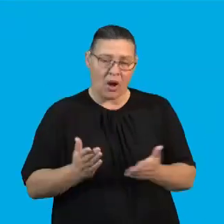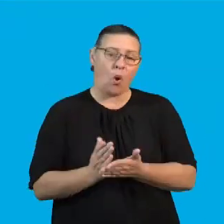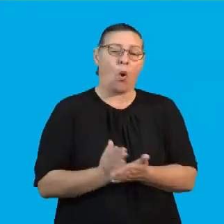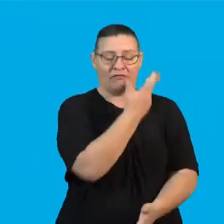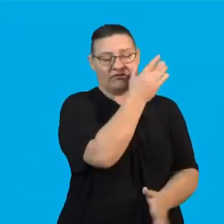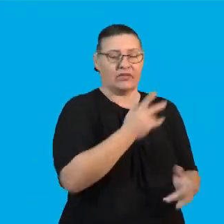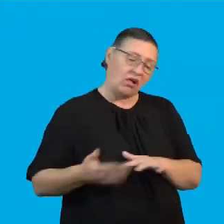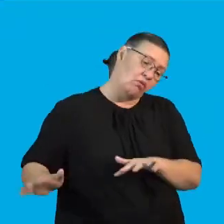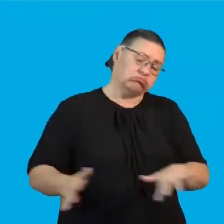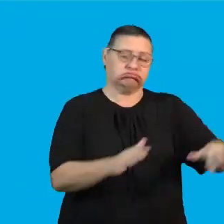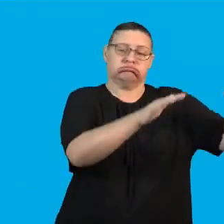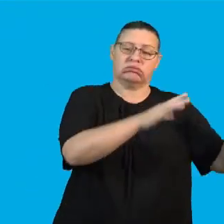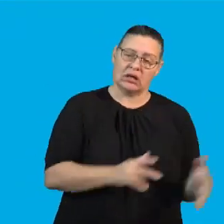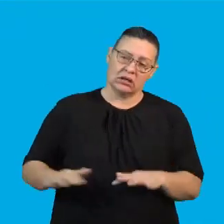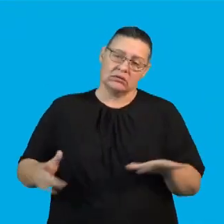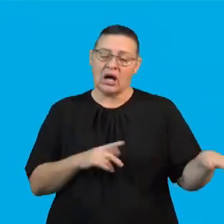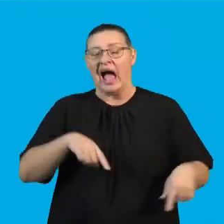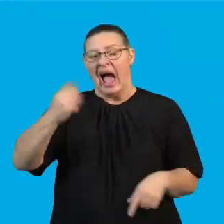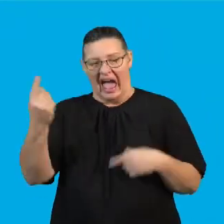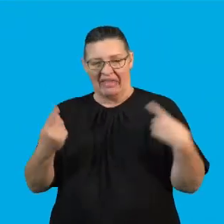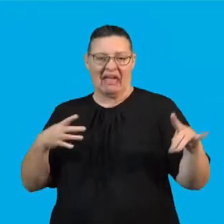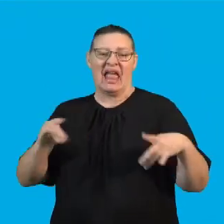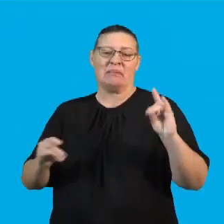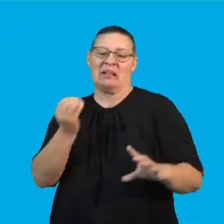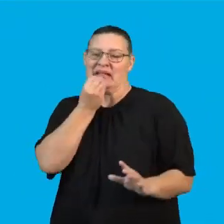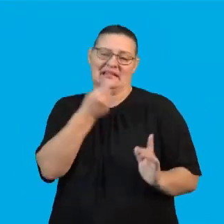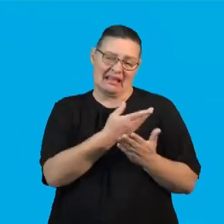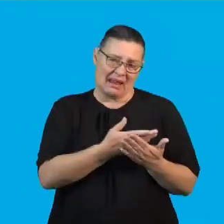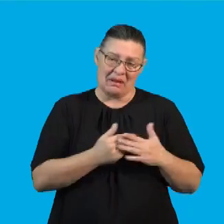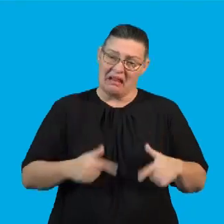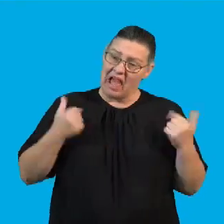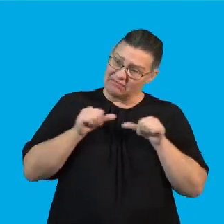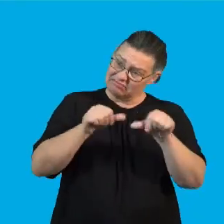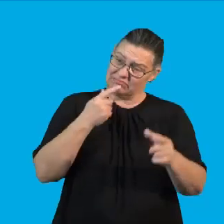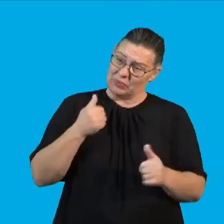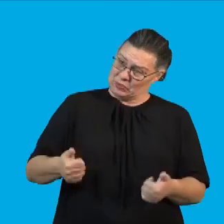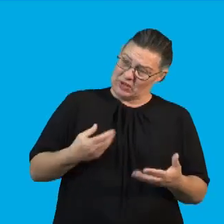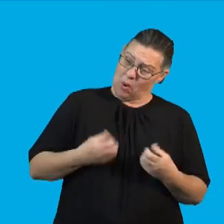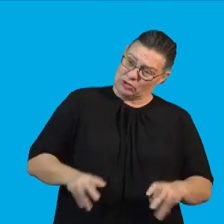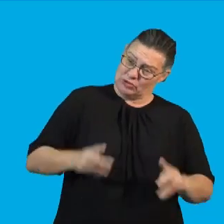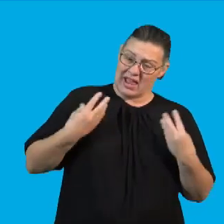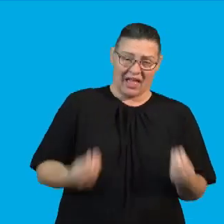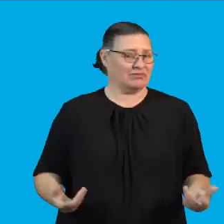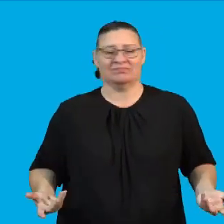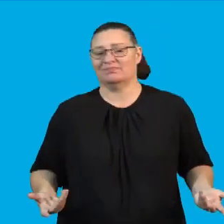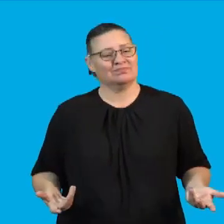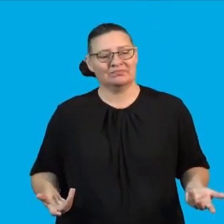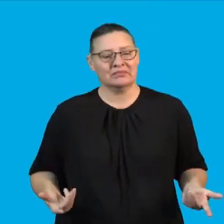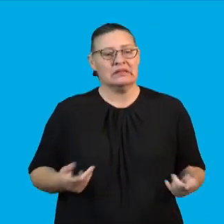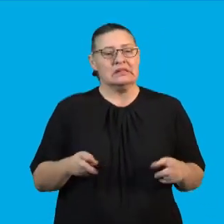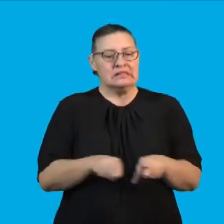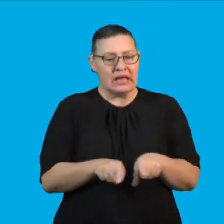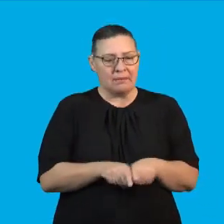them can be washed off by water currents. They can be eaten. So survival rate is not good. And there's a more